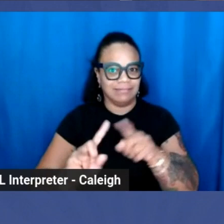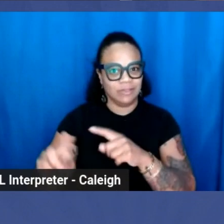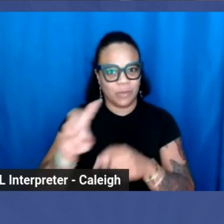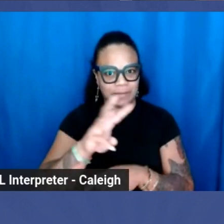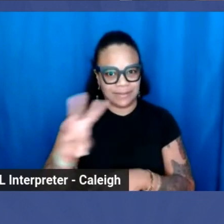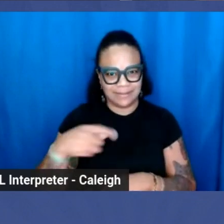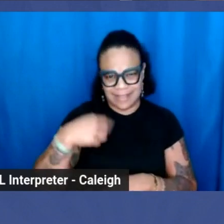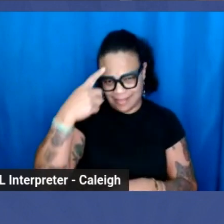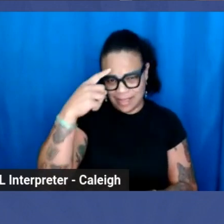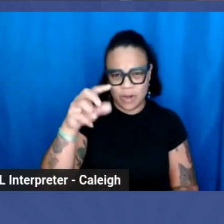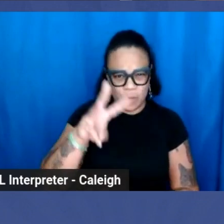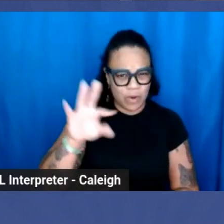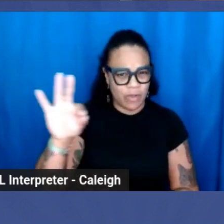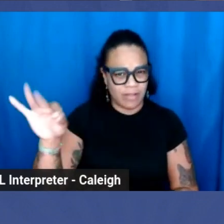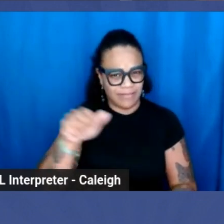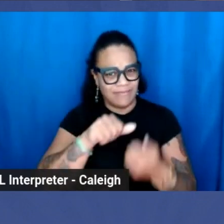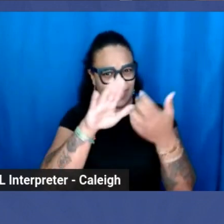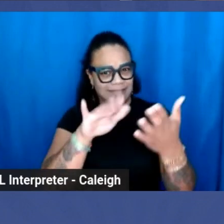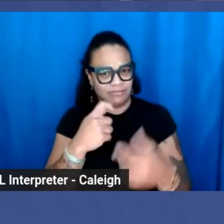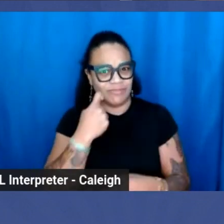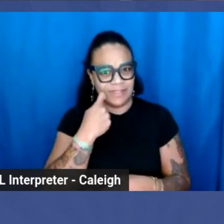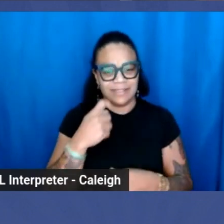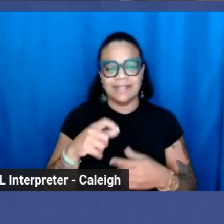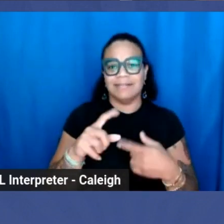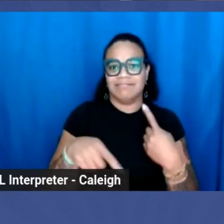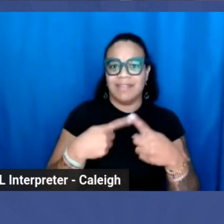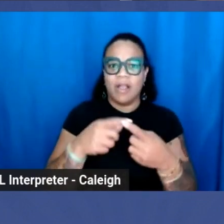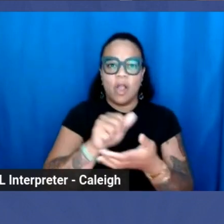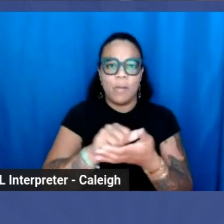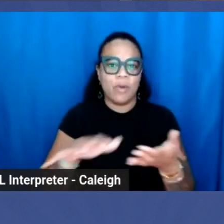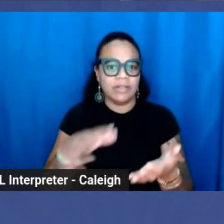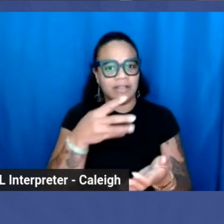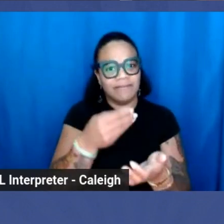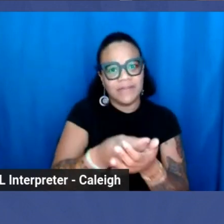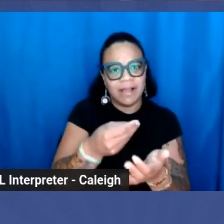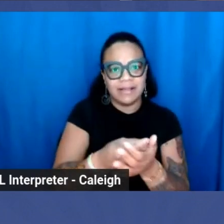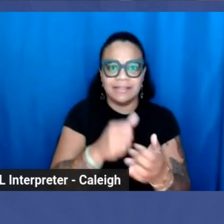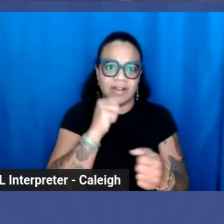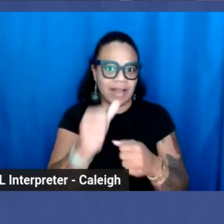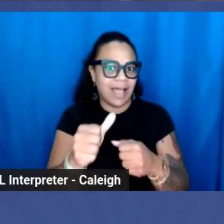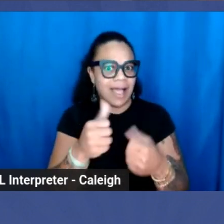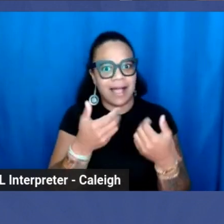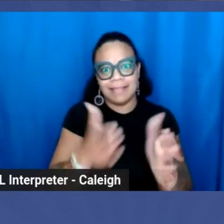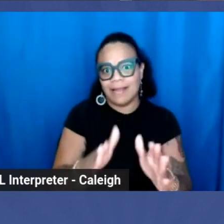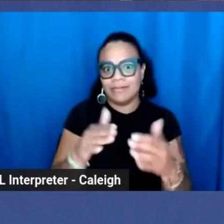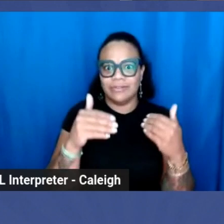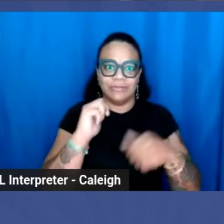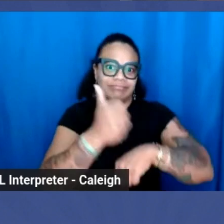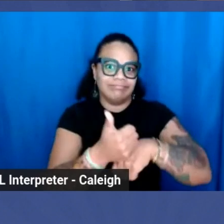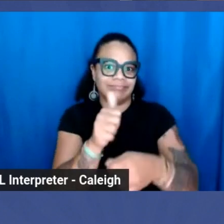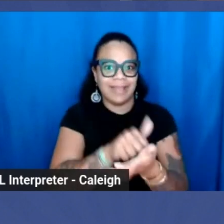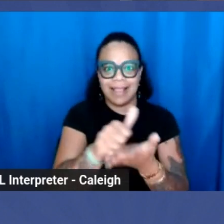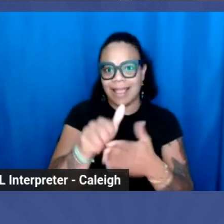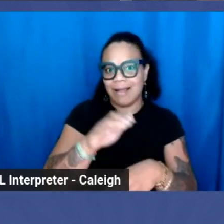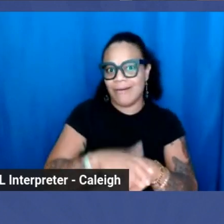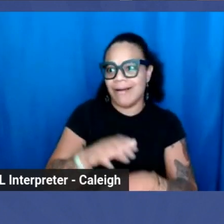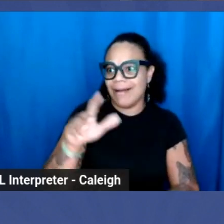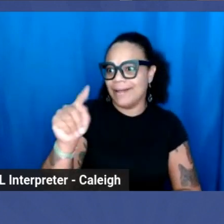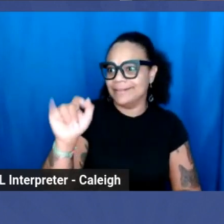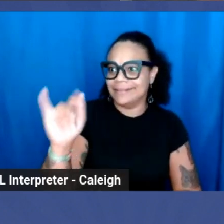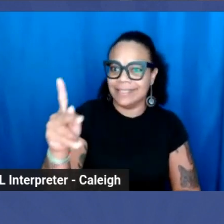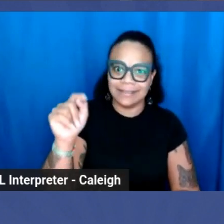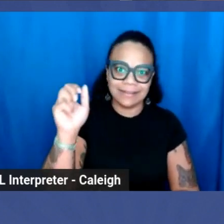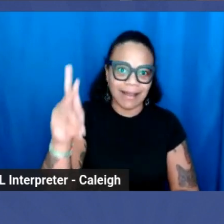recently. Abortion funds are not able to have accounts on TikTok, etc. Like, they're seeing that that